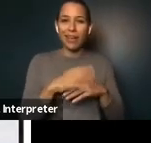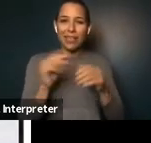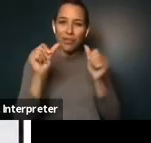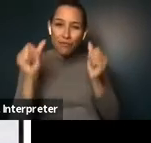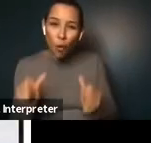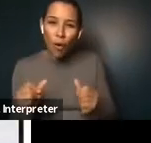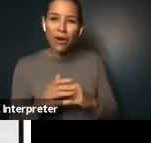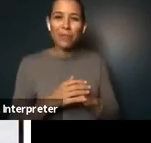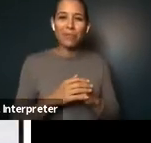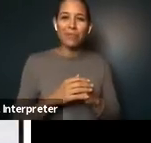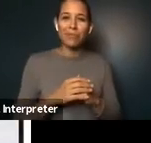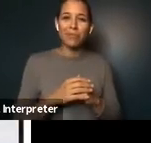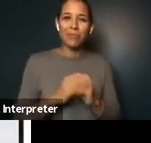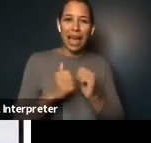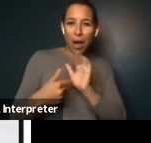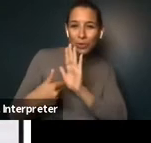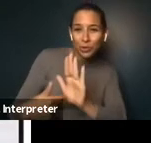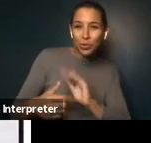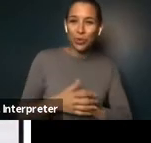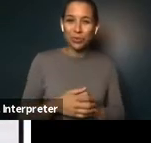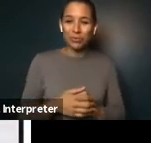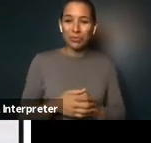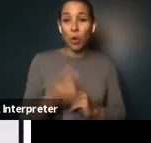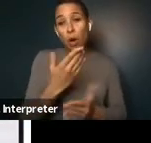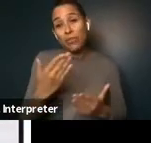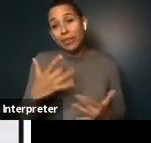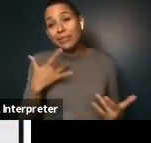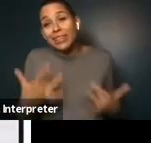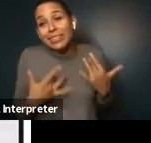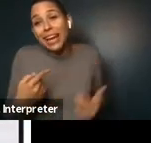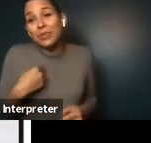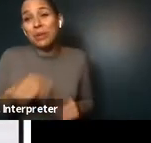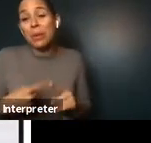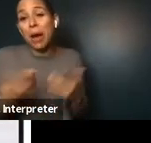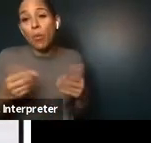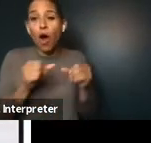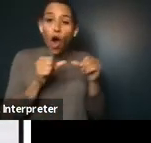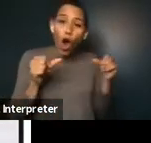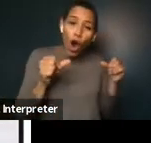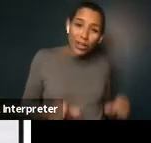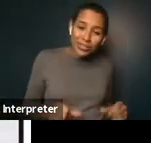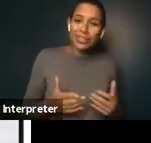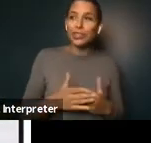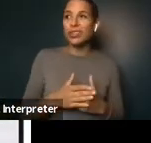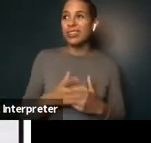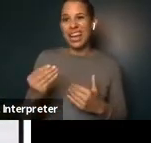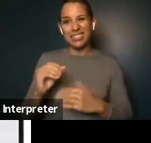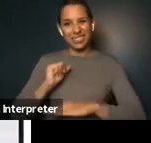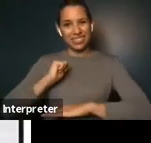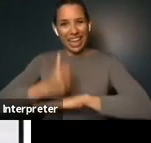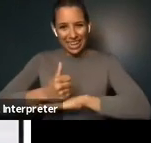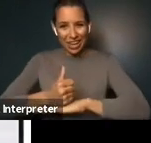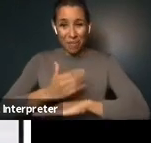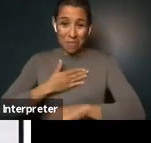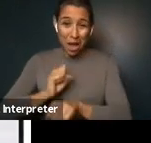one thing that's, that's exciting to me about architecture, but also about site-specific work in public is